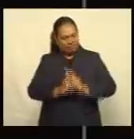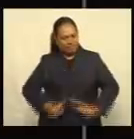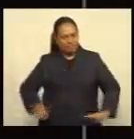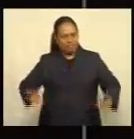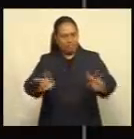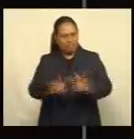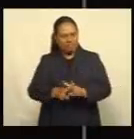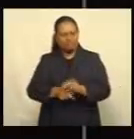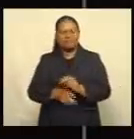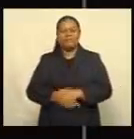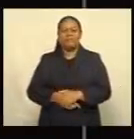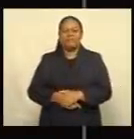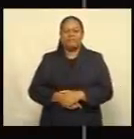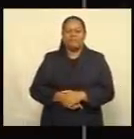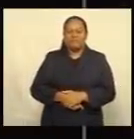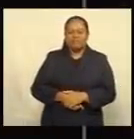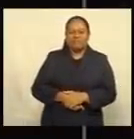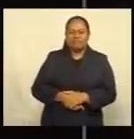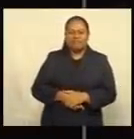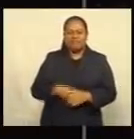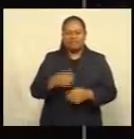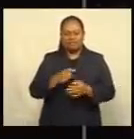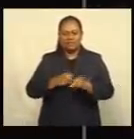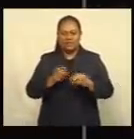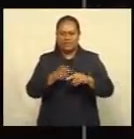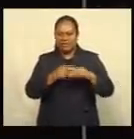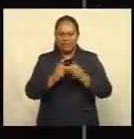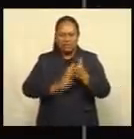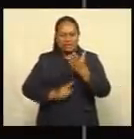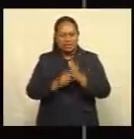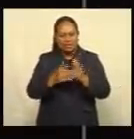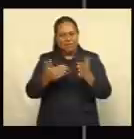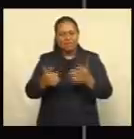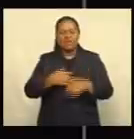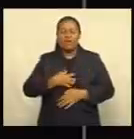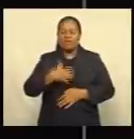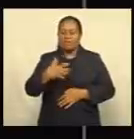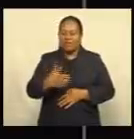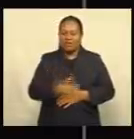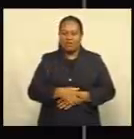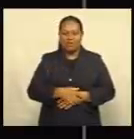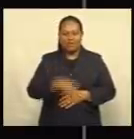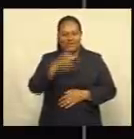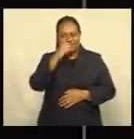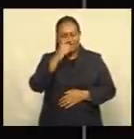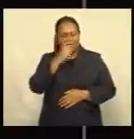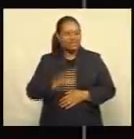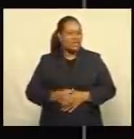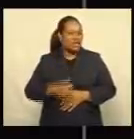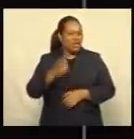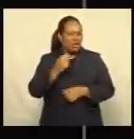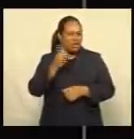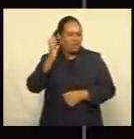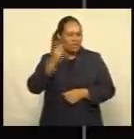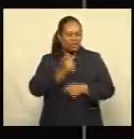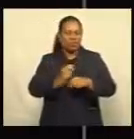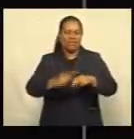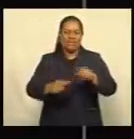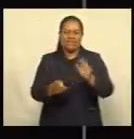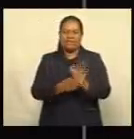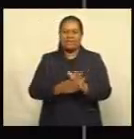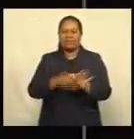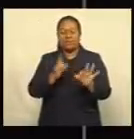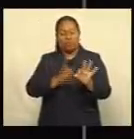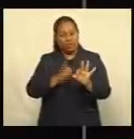on what variant of COVID-19 Fiji is facing. For these stories and others, tune in to our sister radio station Gold FM. To our